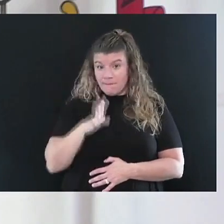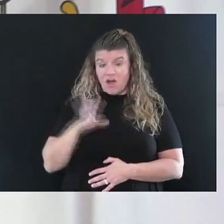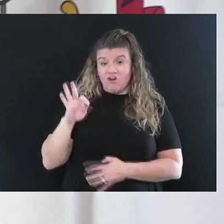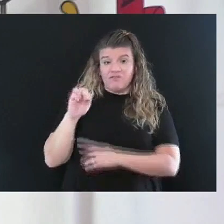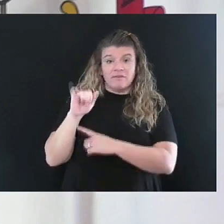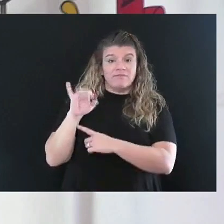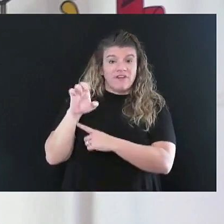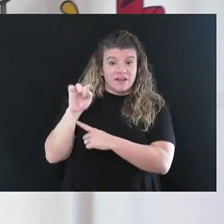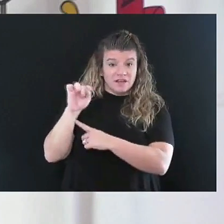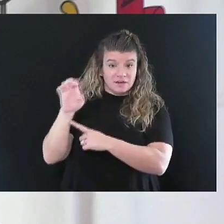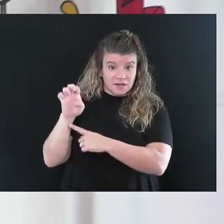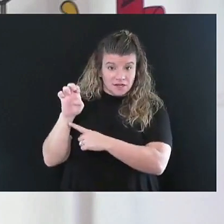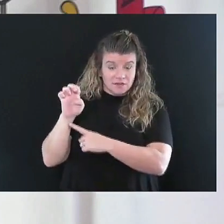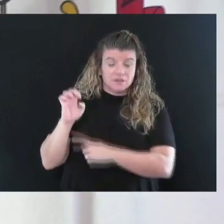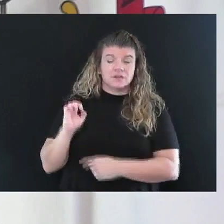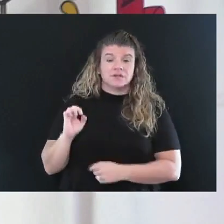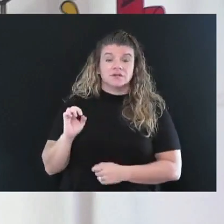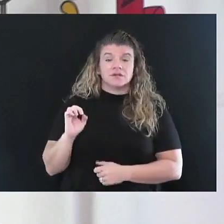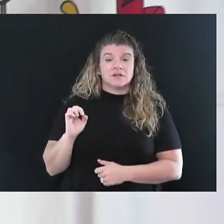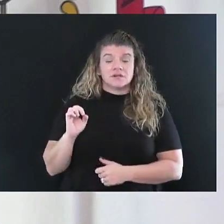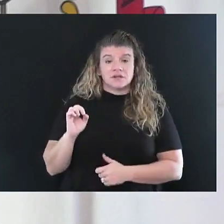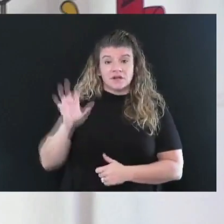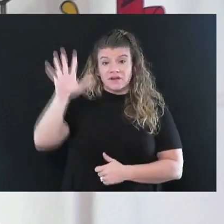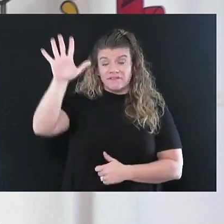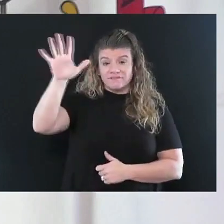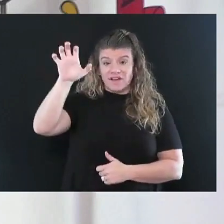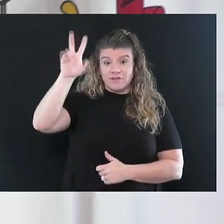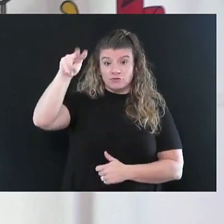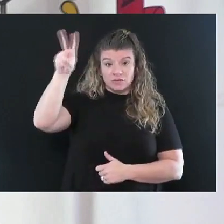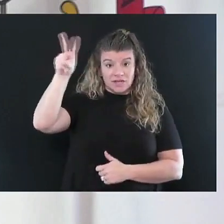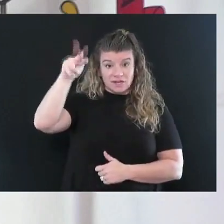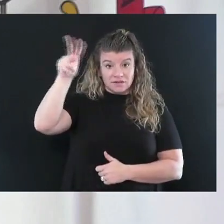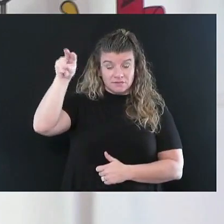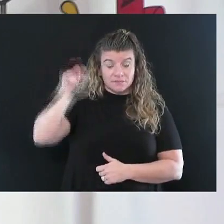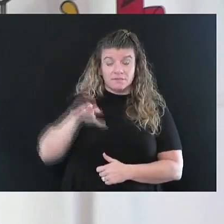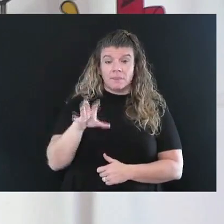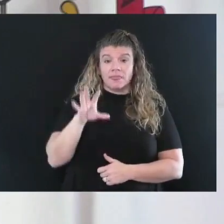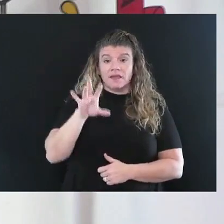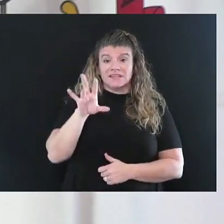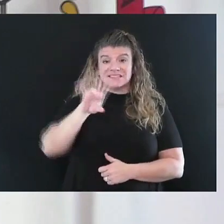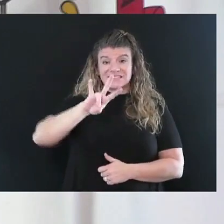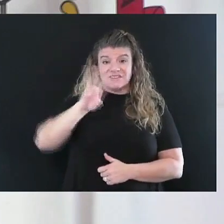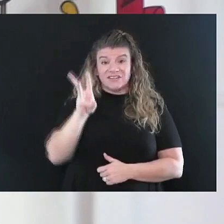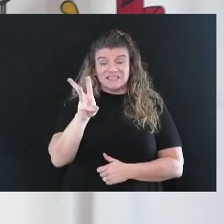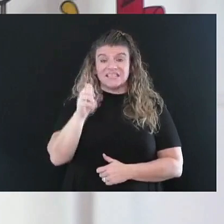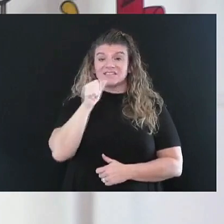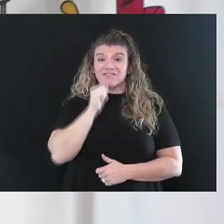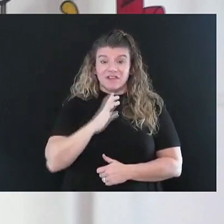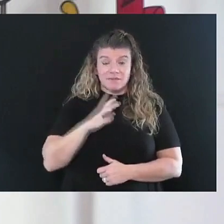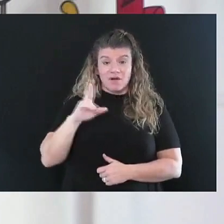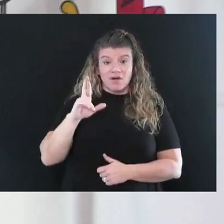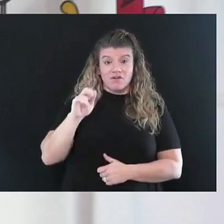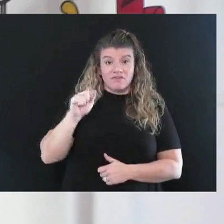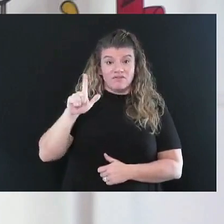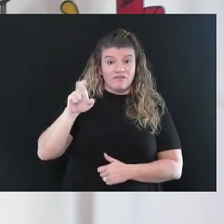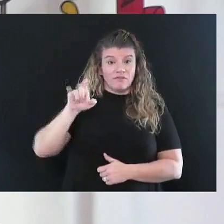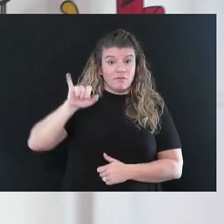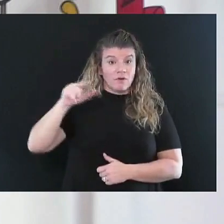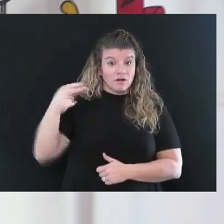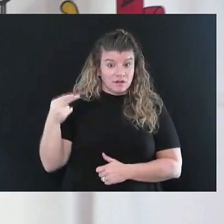Fayette County. Our 522nd death, a 76-year-old female from Raleigh